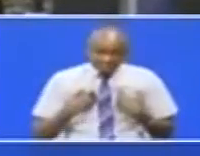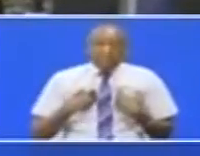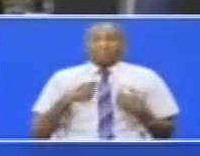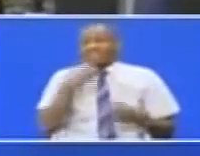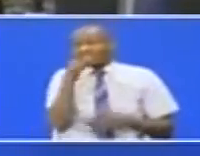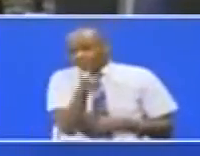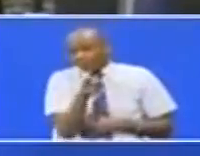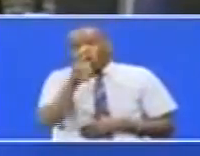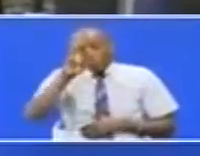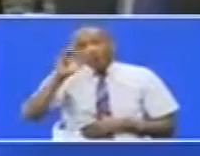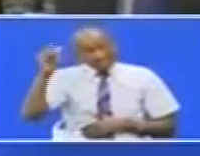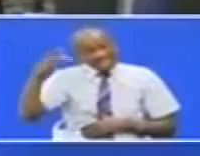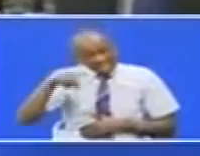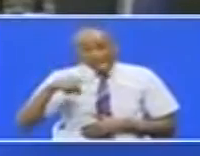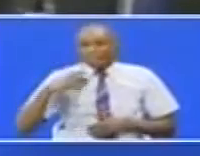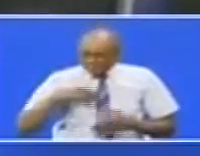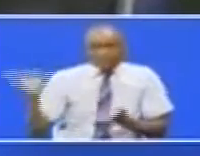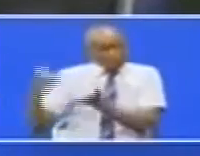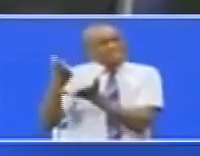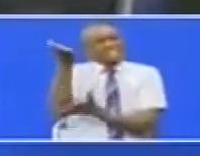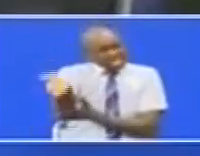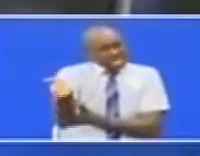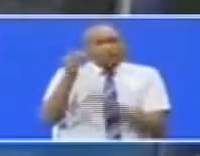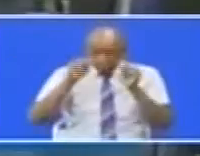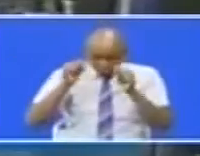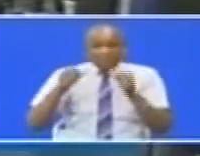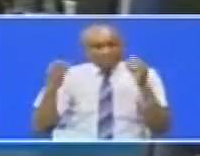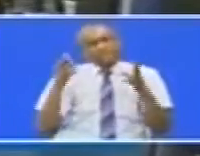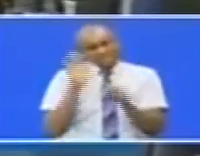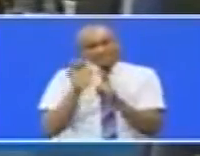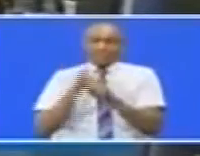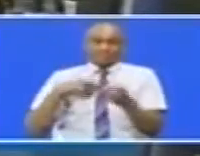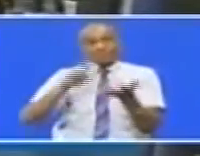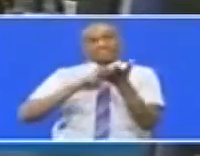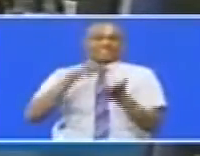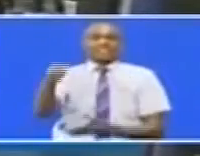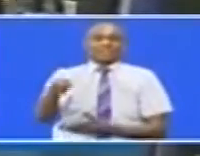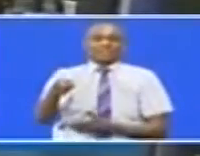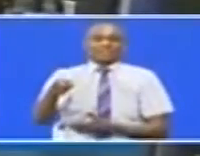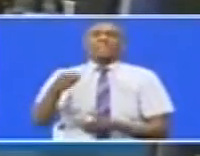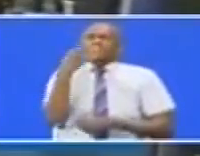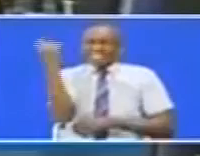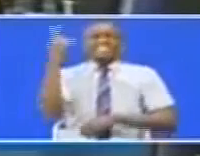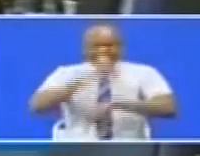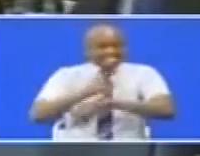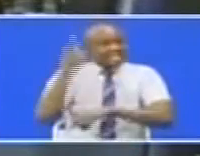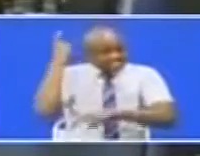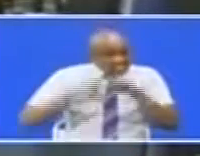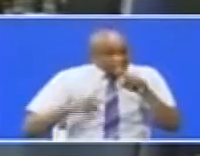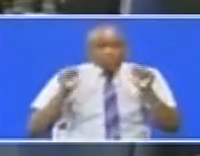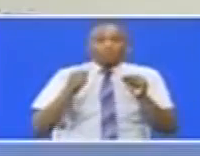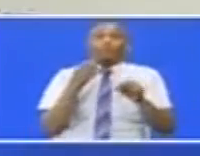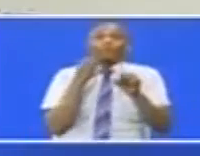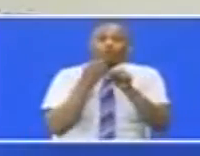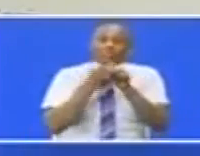can assure you, if people are really mobilized and they come out, we can still get the numbers. Because even last year, within 30 days, we're able to get